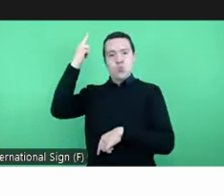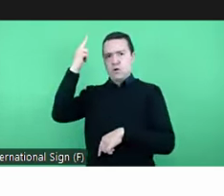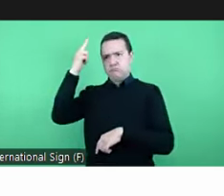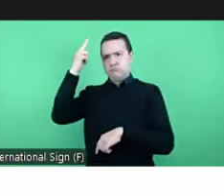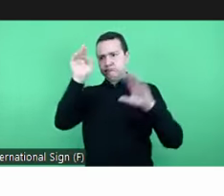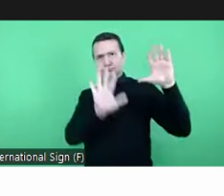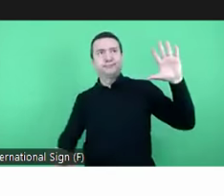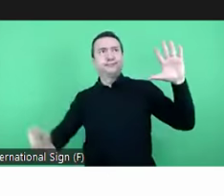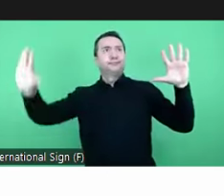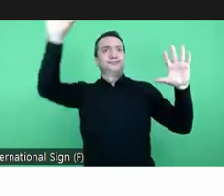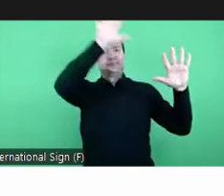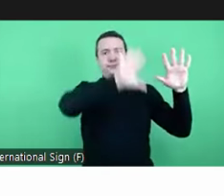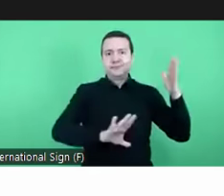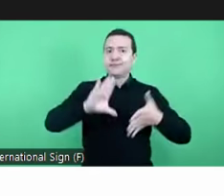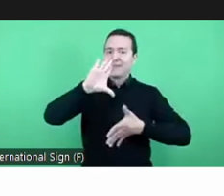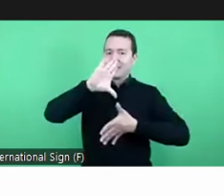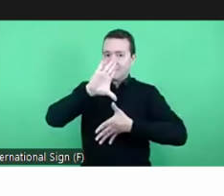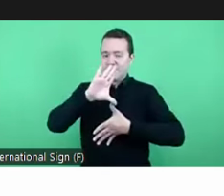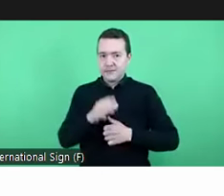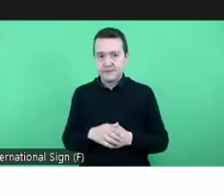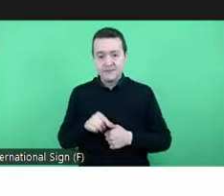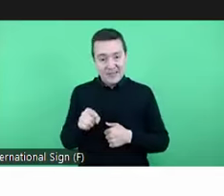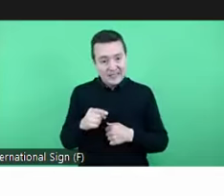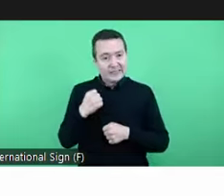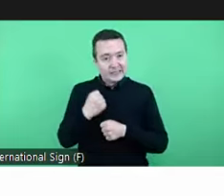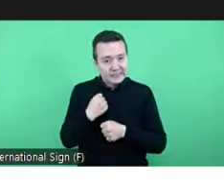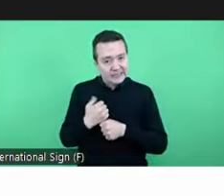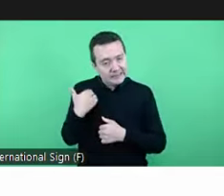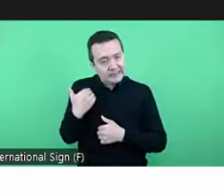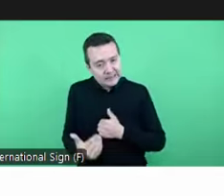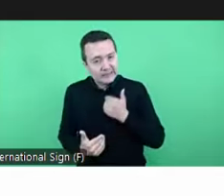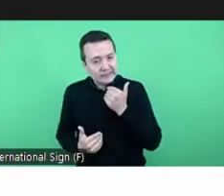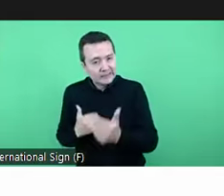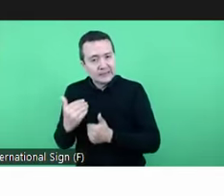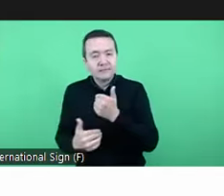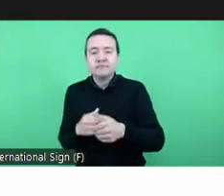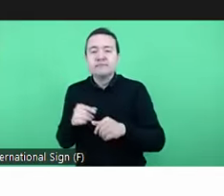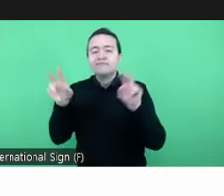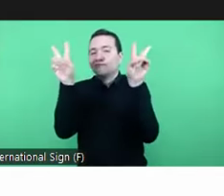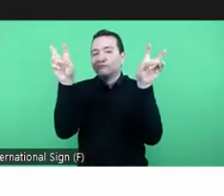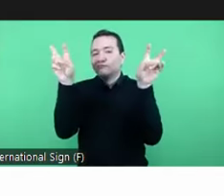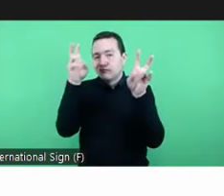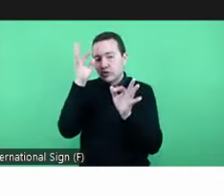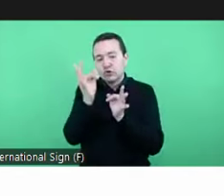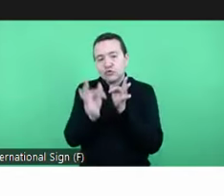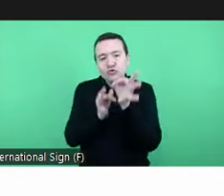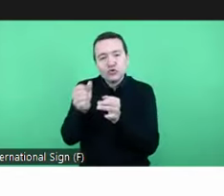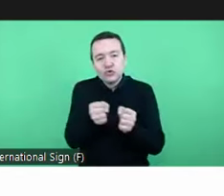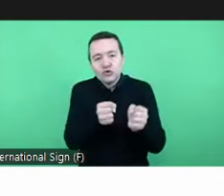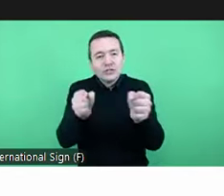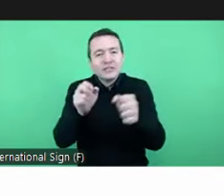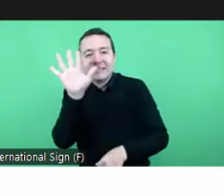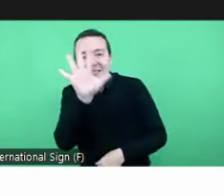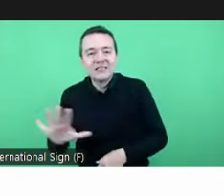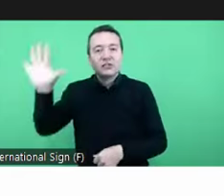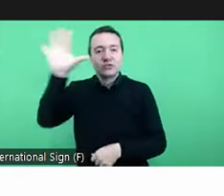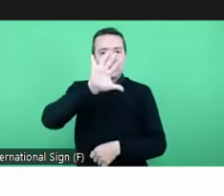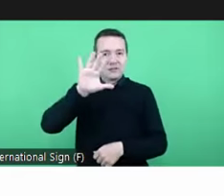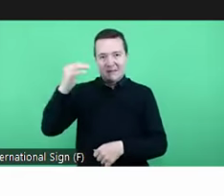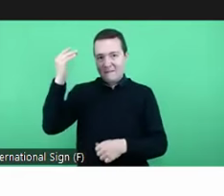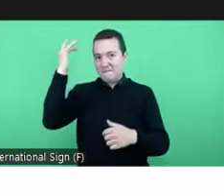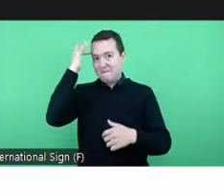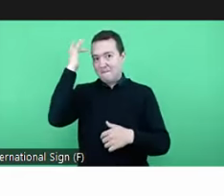And in this field, the system advances via what we call the National Mental Health Strategy